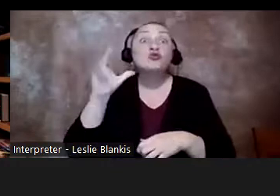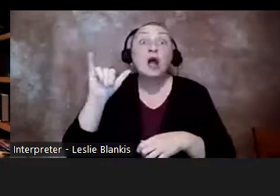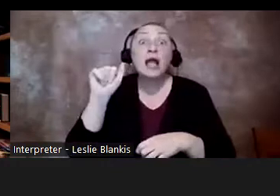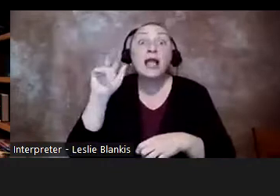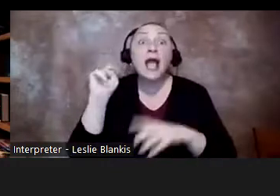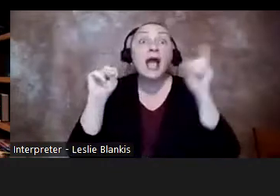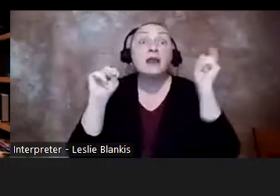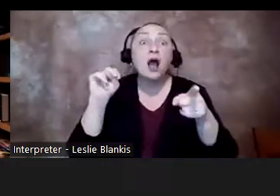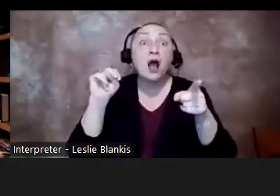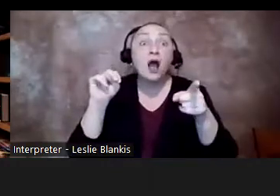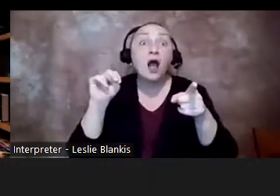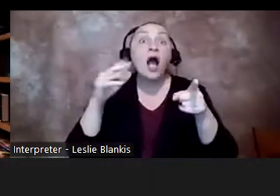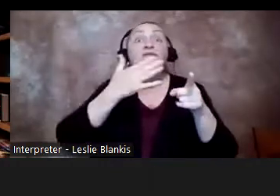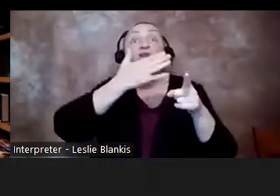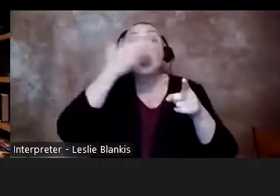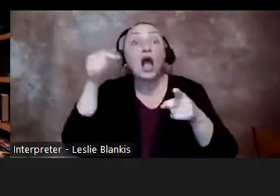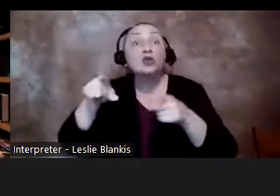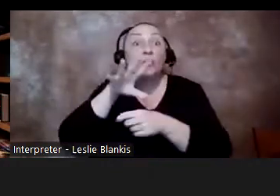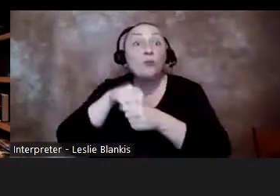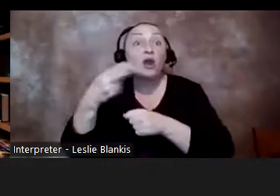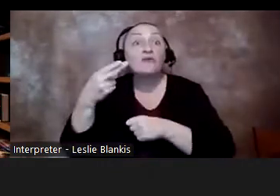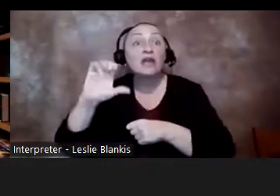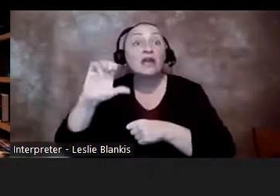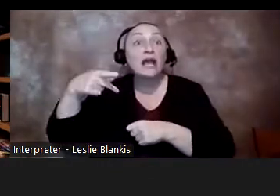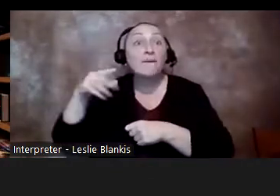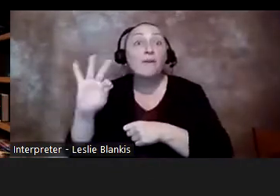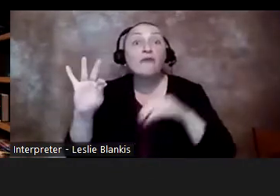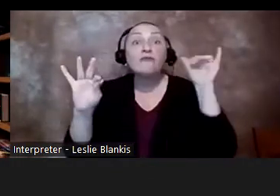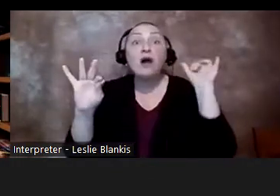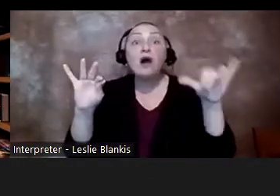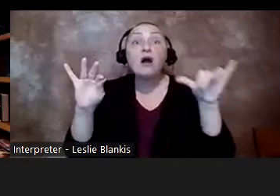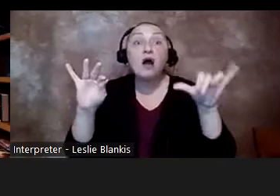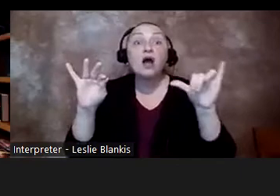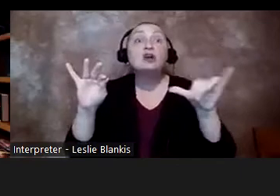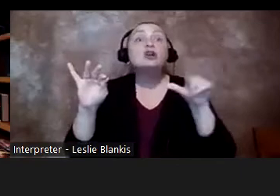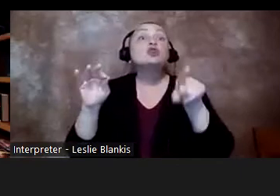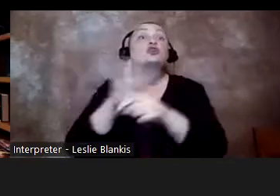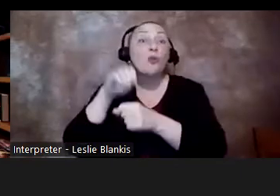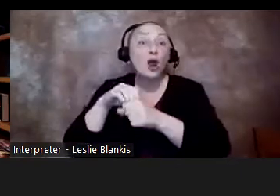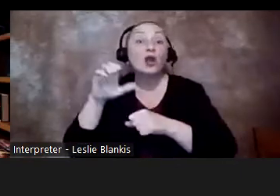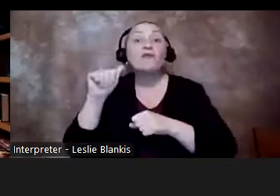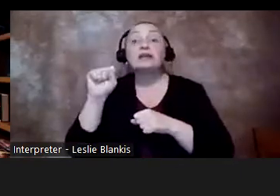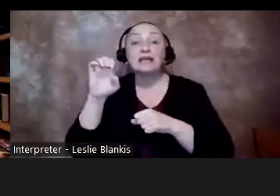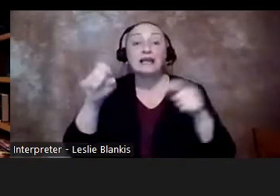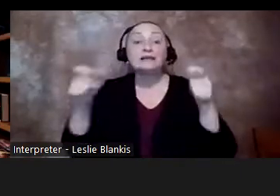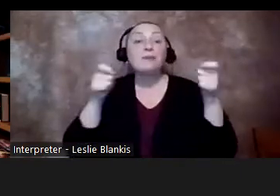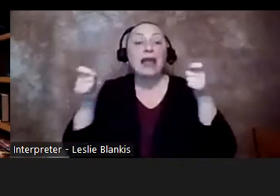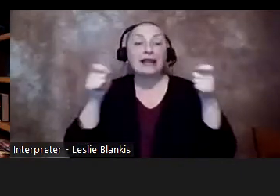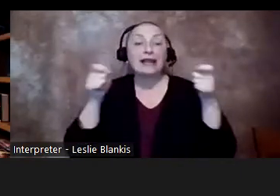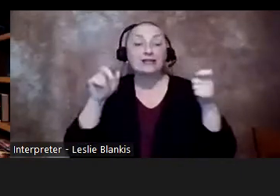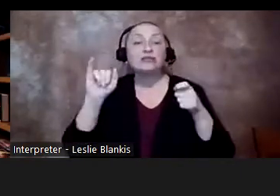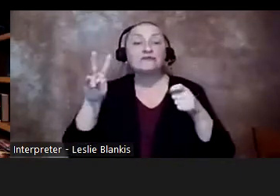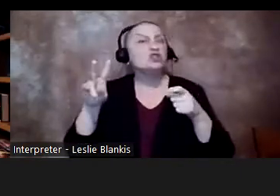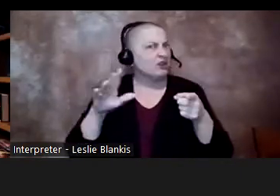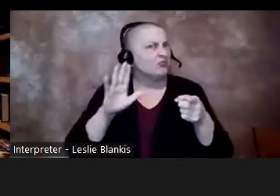you were even part of HICPA. And you're in the case management division. Has it